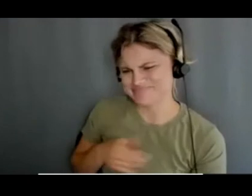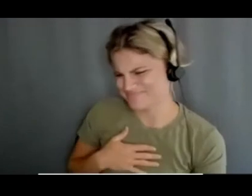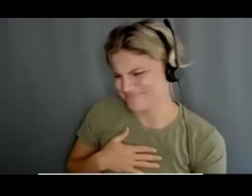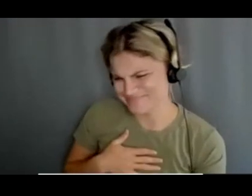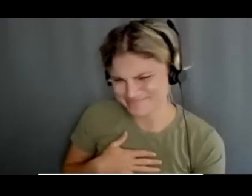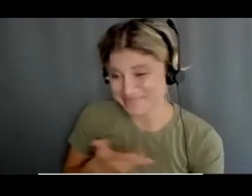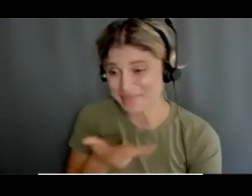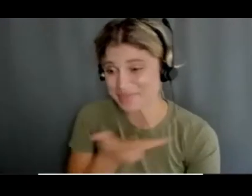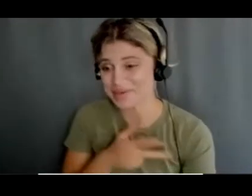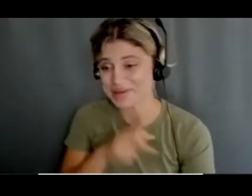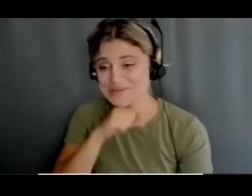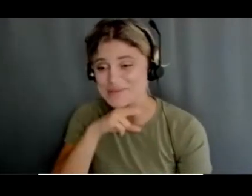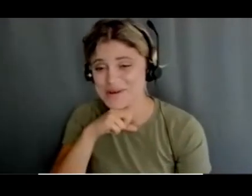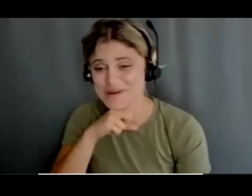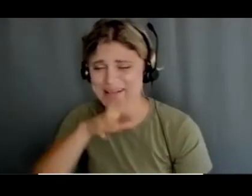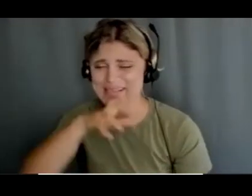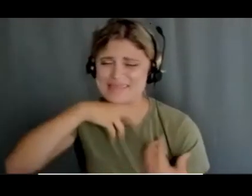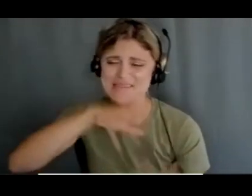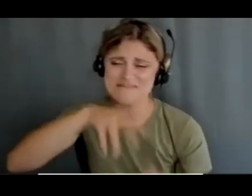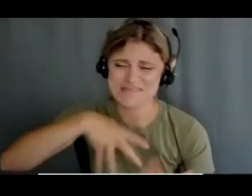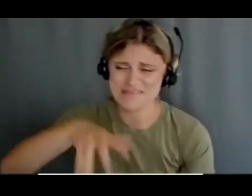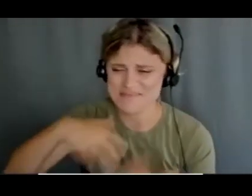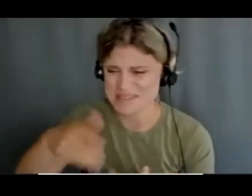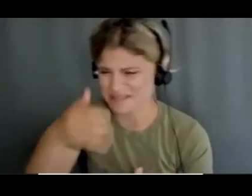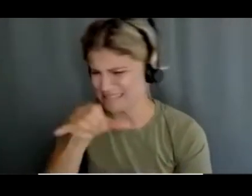three frogs couldn't stop laughing.